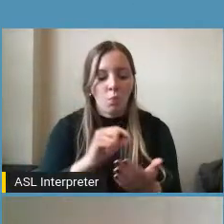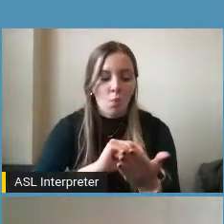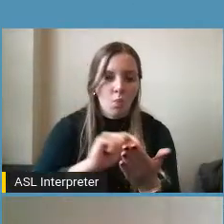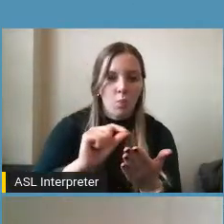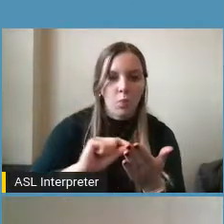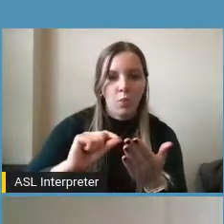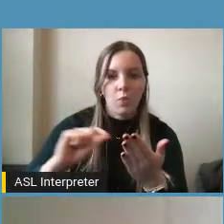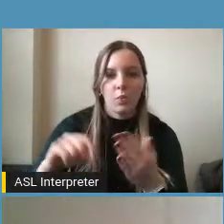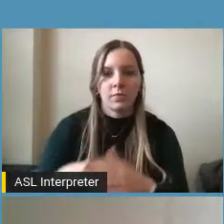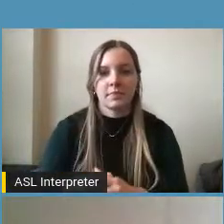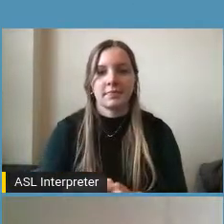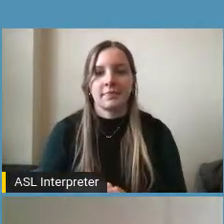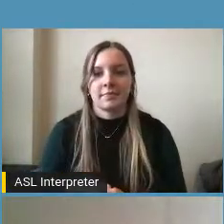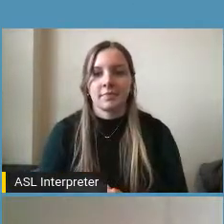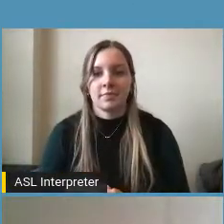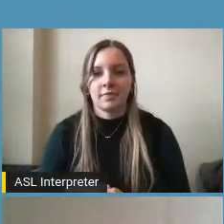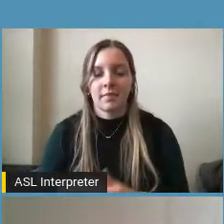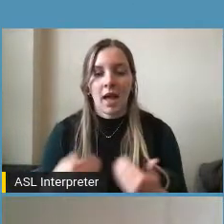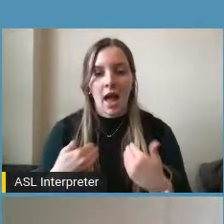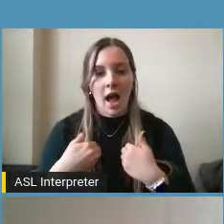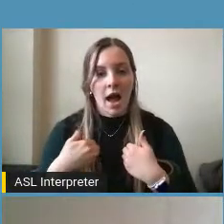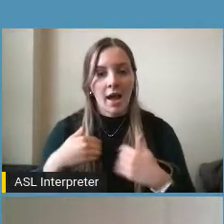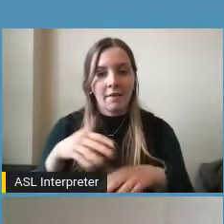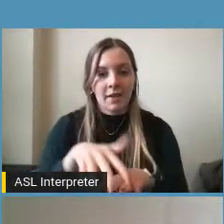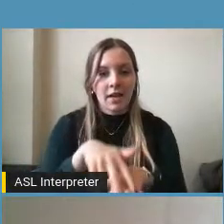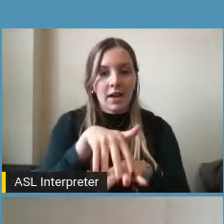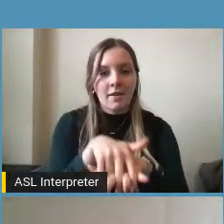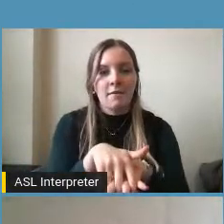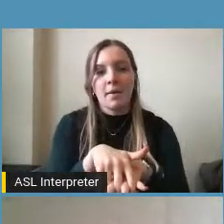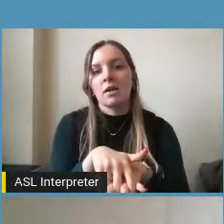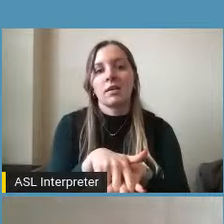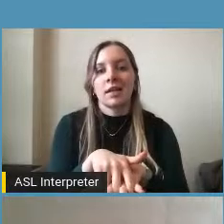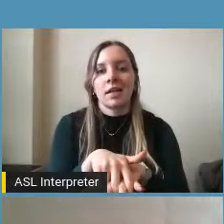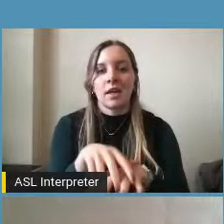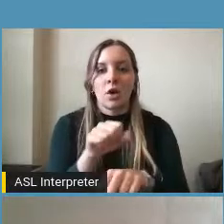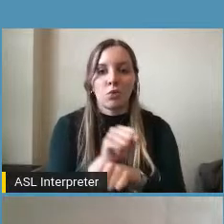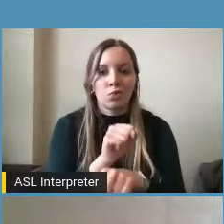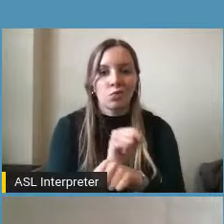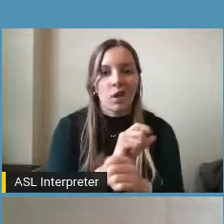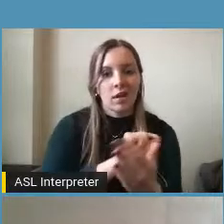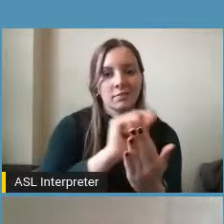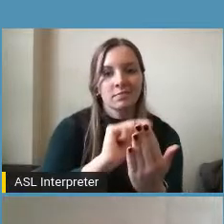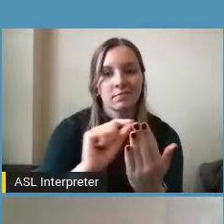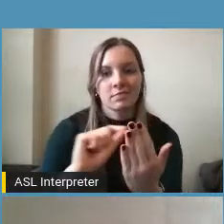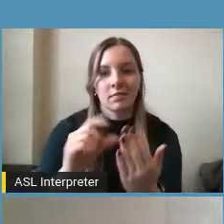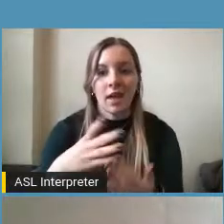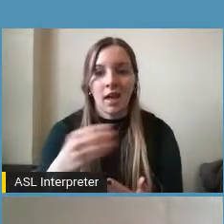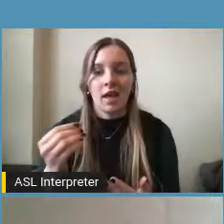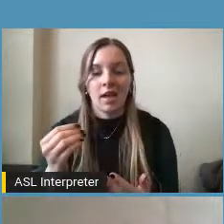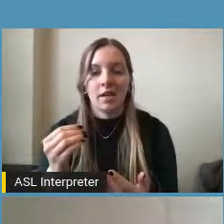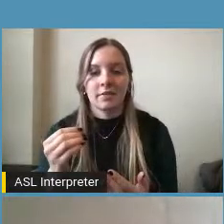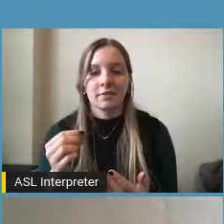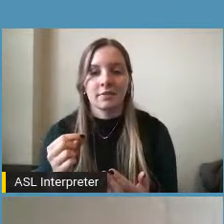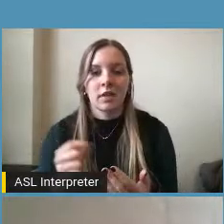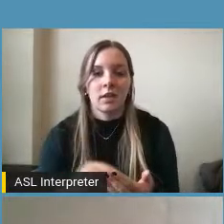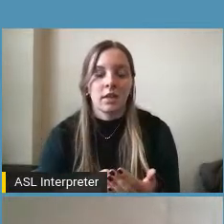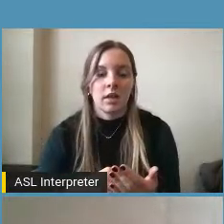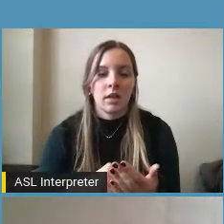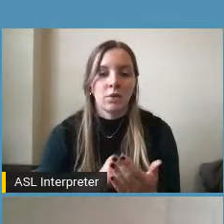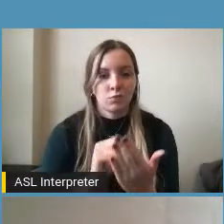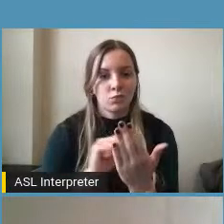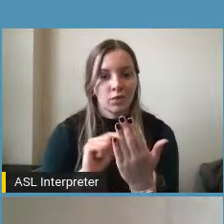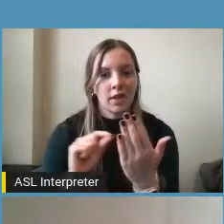had both Native American rock art and an inscription from 1606 from Onate in this